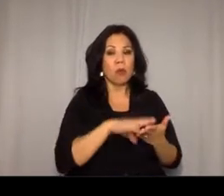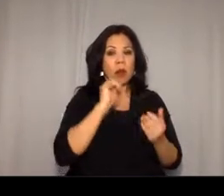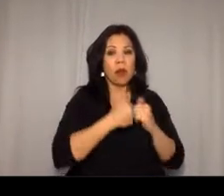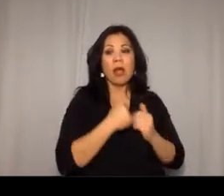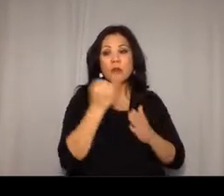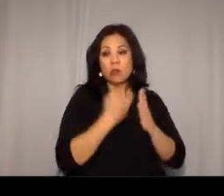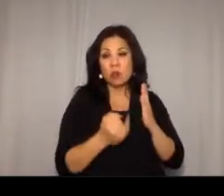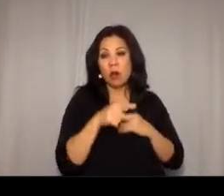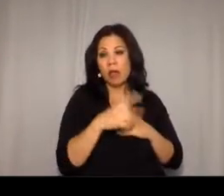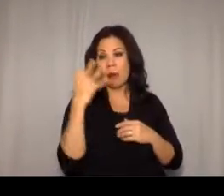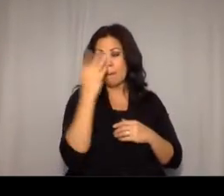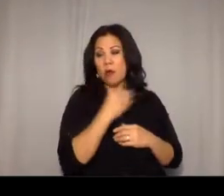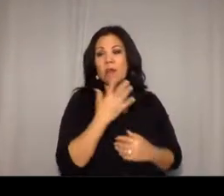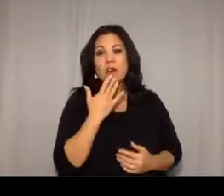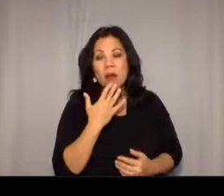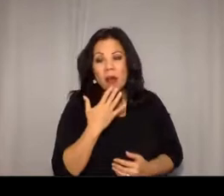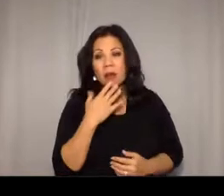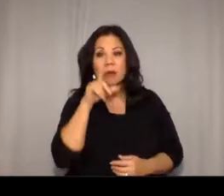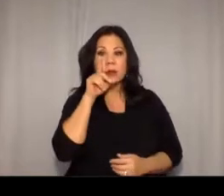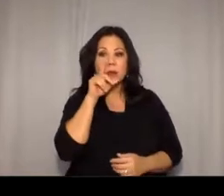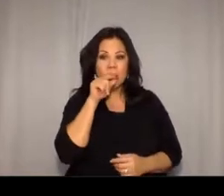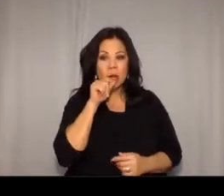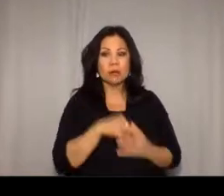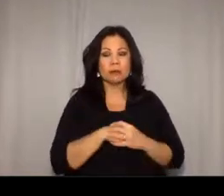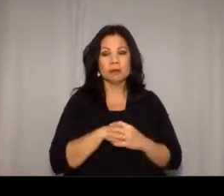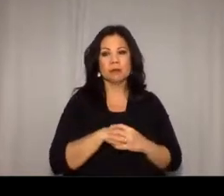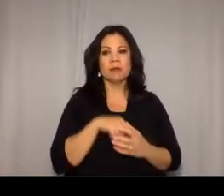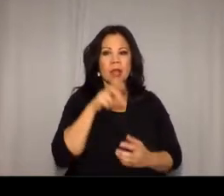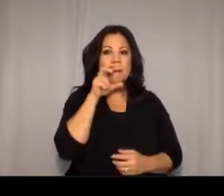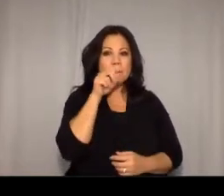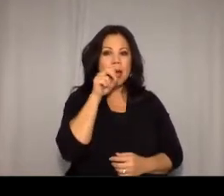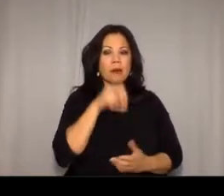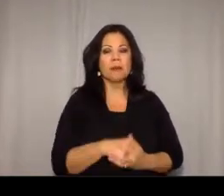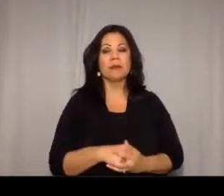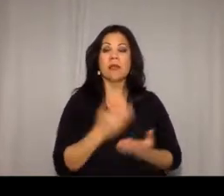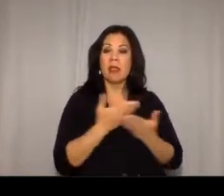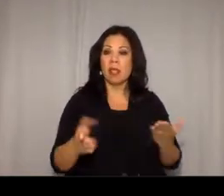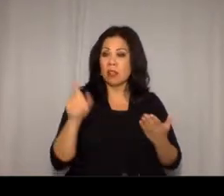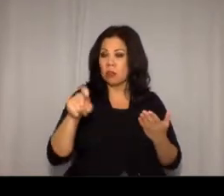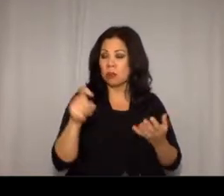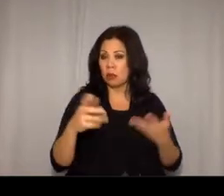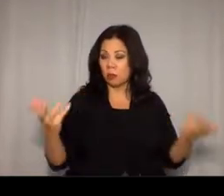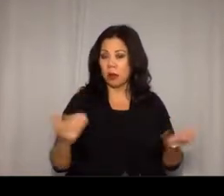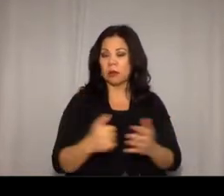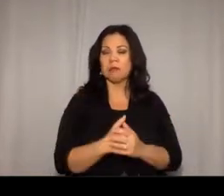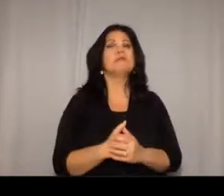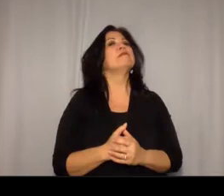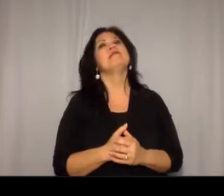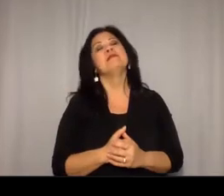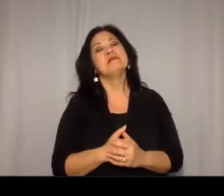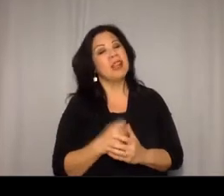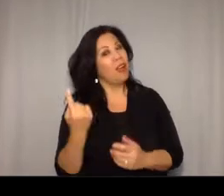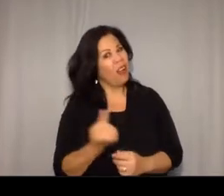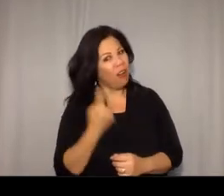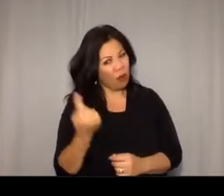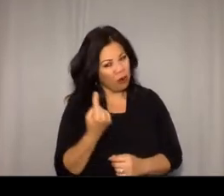just put my little bird over to the side here. The materials that you need for this project are, of course, as